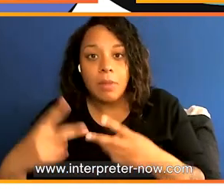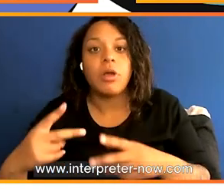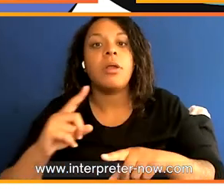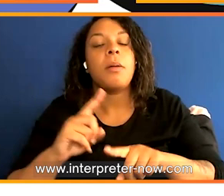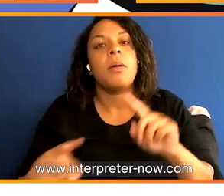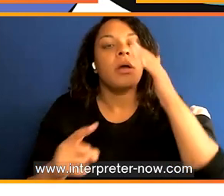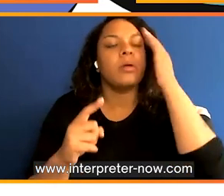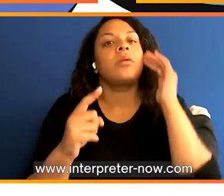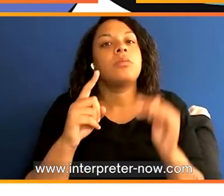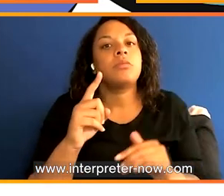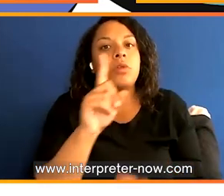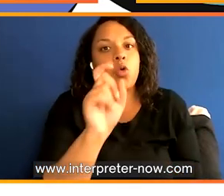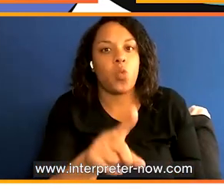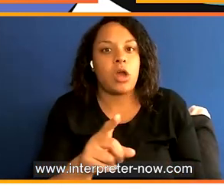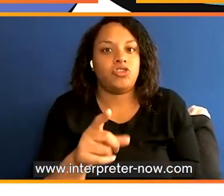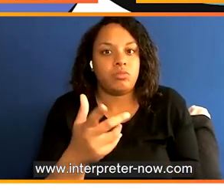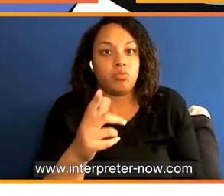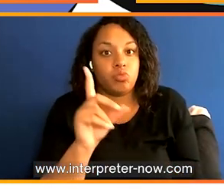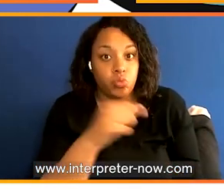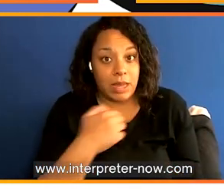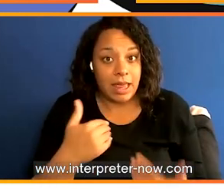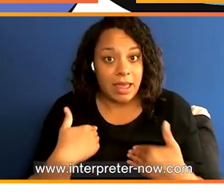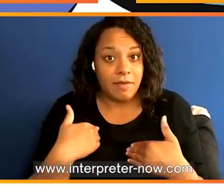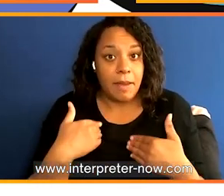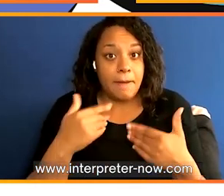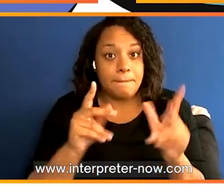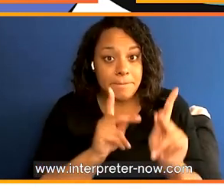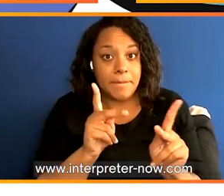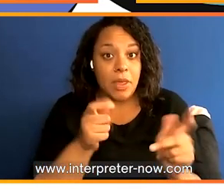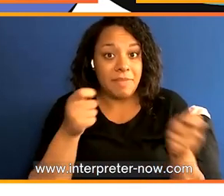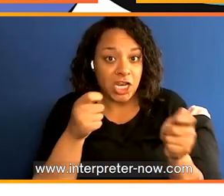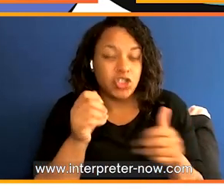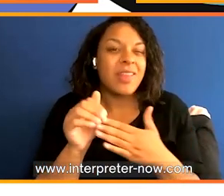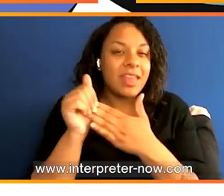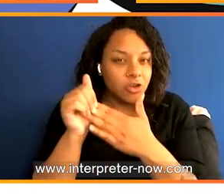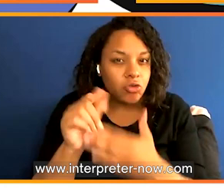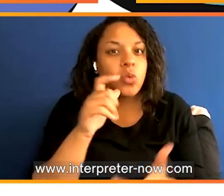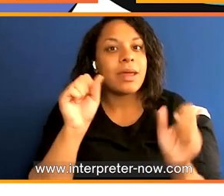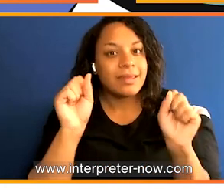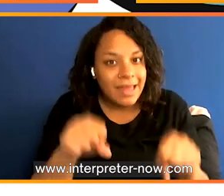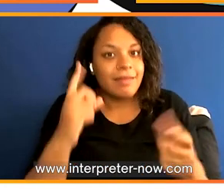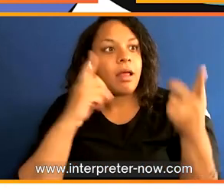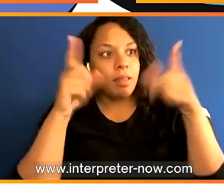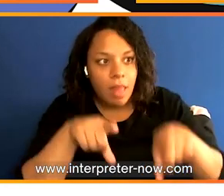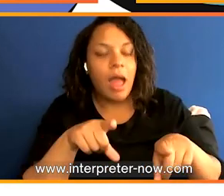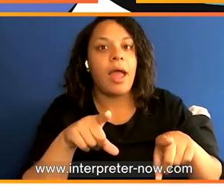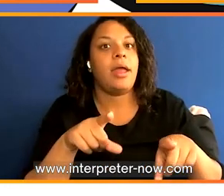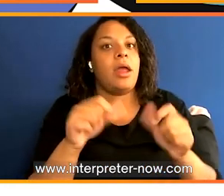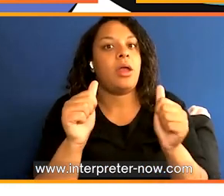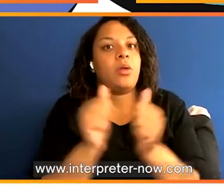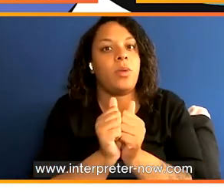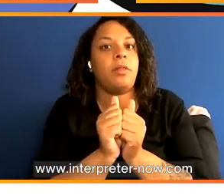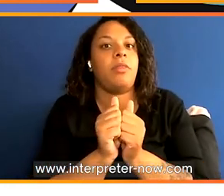or hybrid? And I think the bigger question is, do we have leaders, people, managers who are capable of